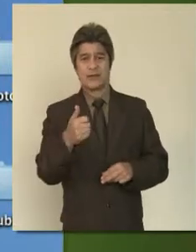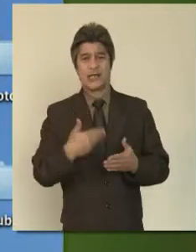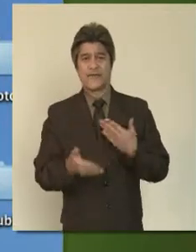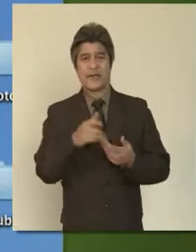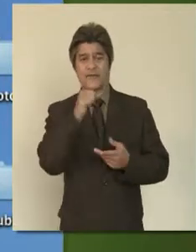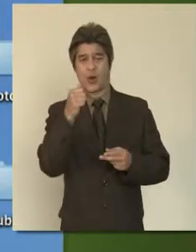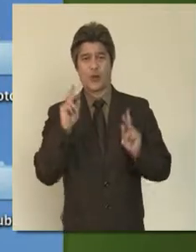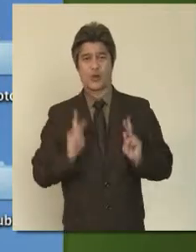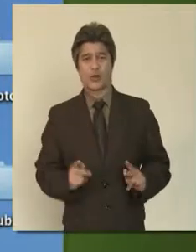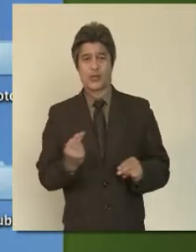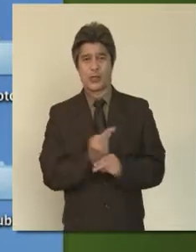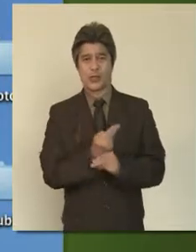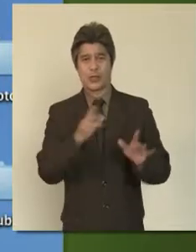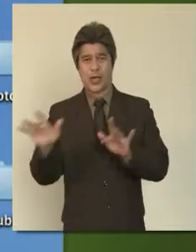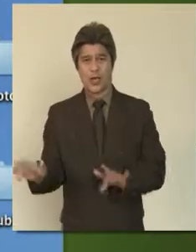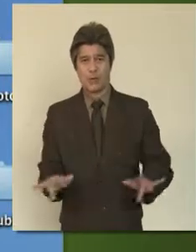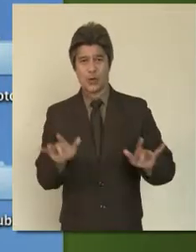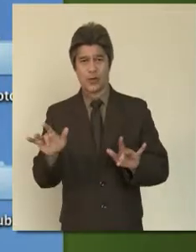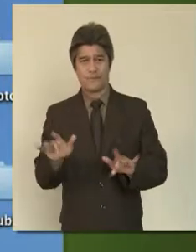use a computer.